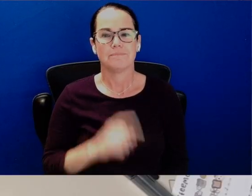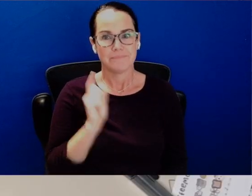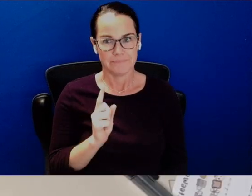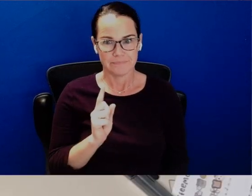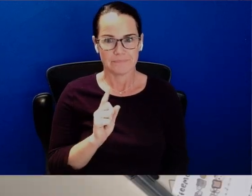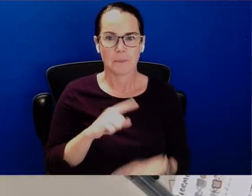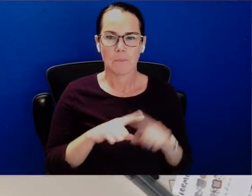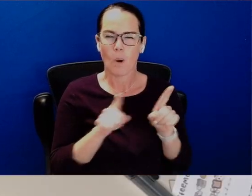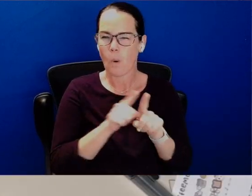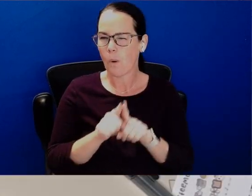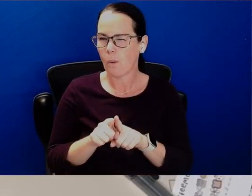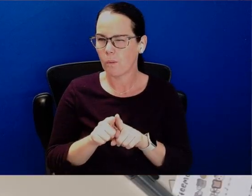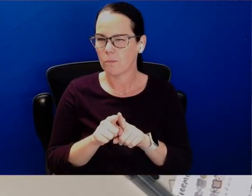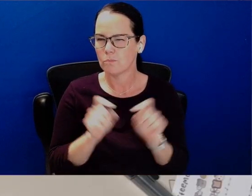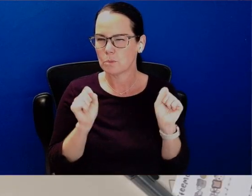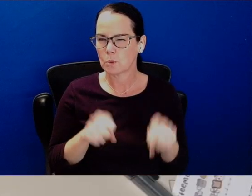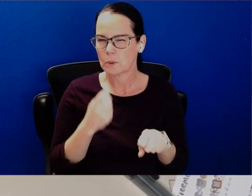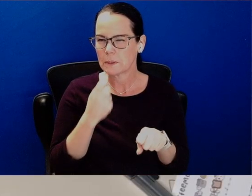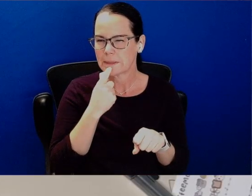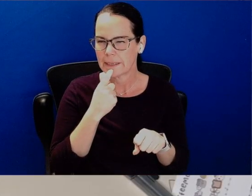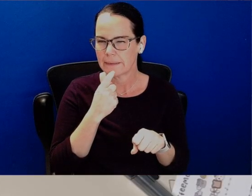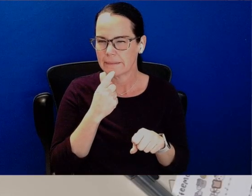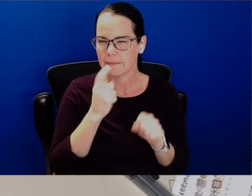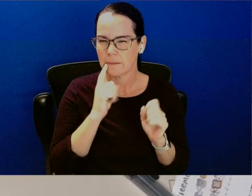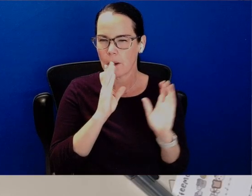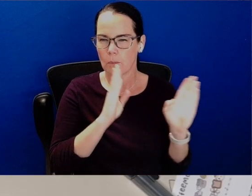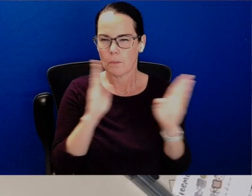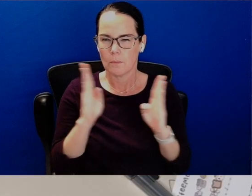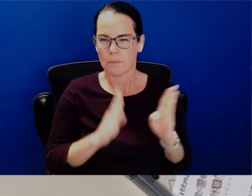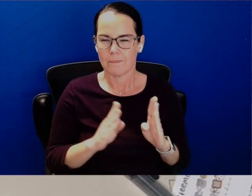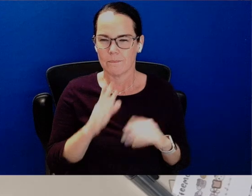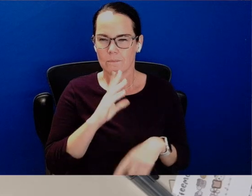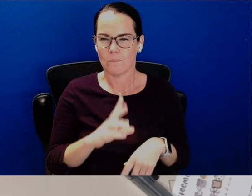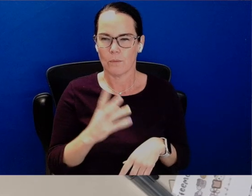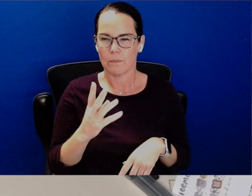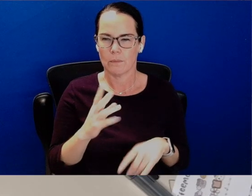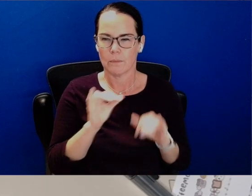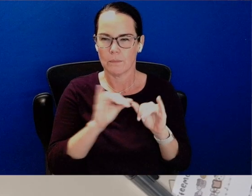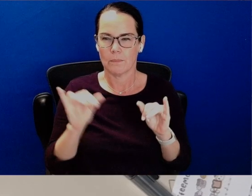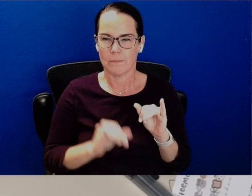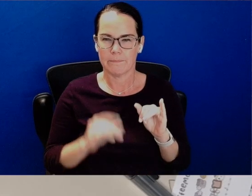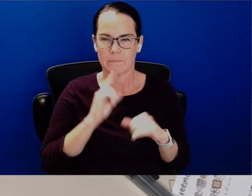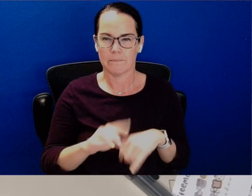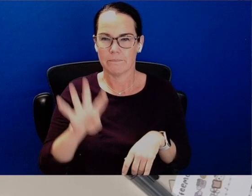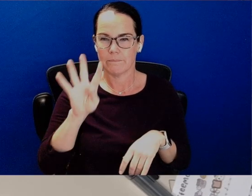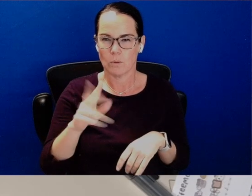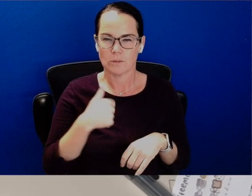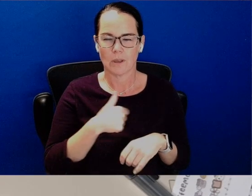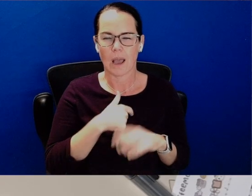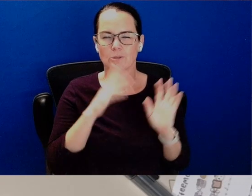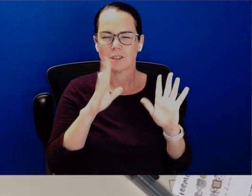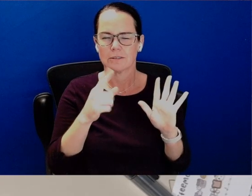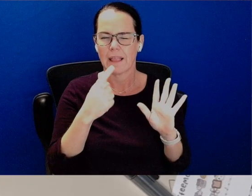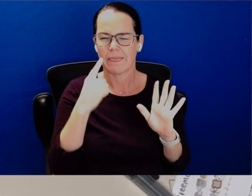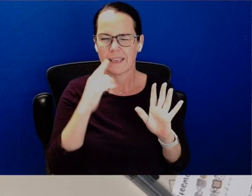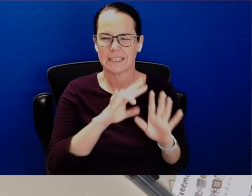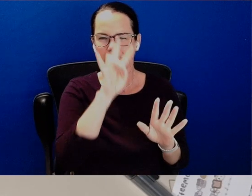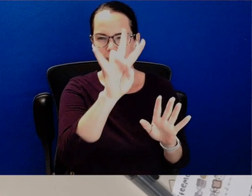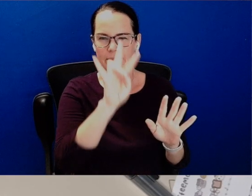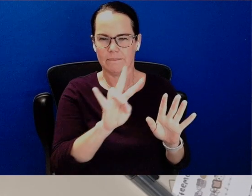Although you could say it's a repeating pattern of 4, but that doesn't work between lines. So I'm going to go with repeating pattern of 7.